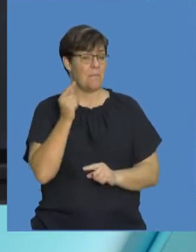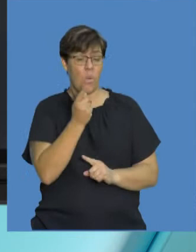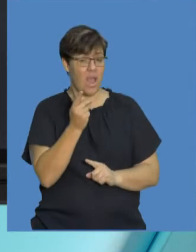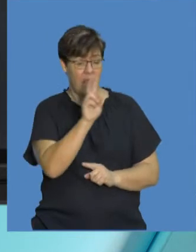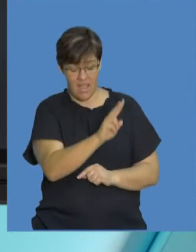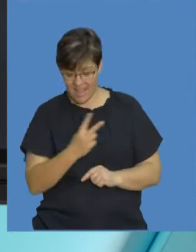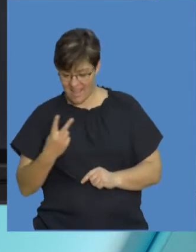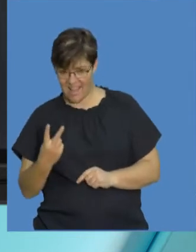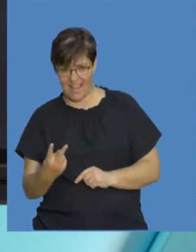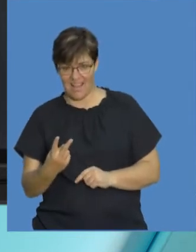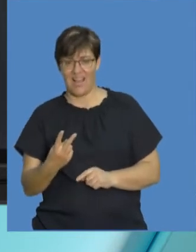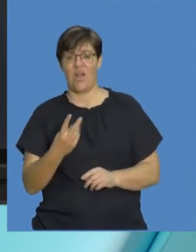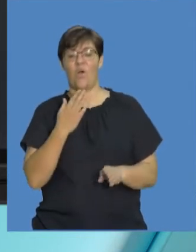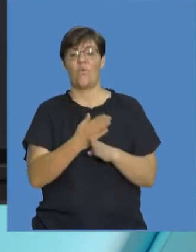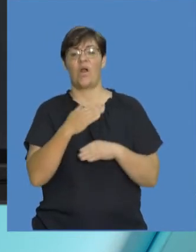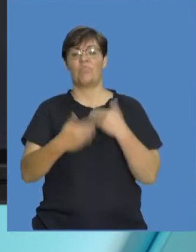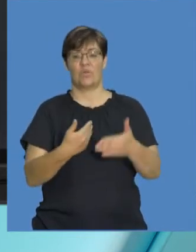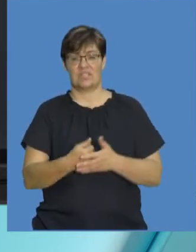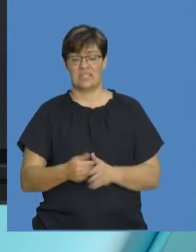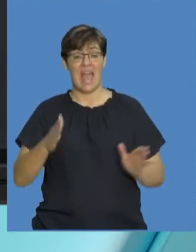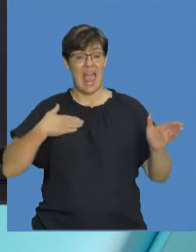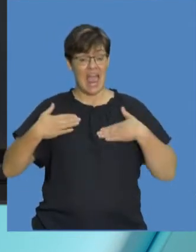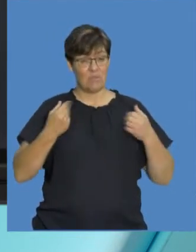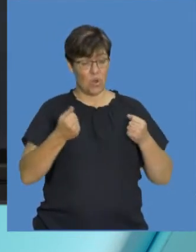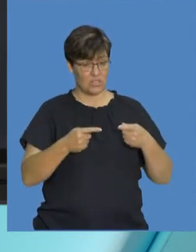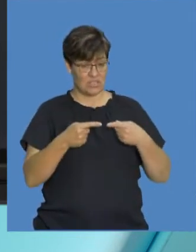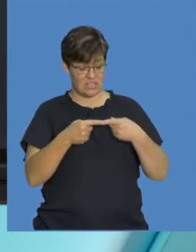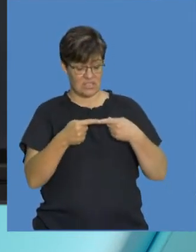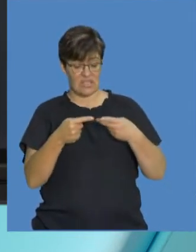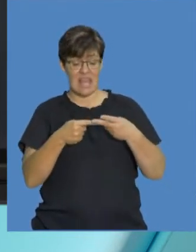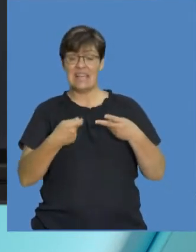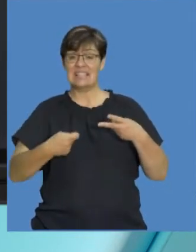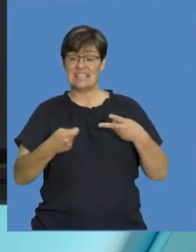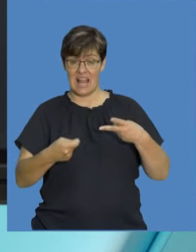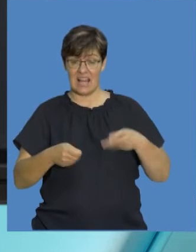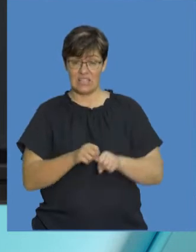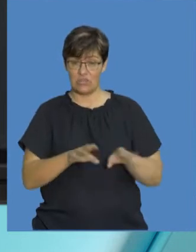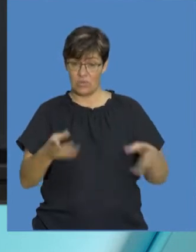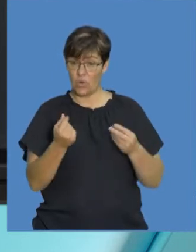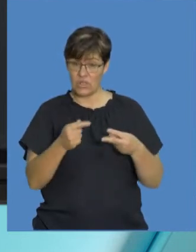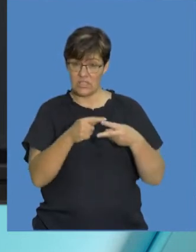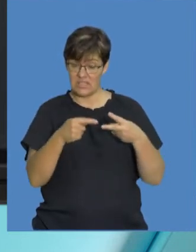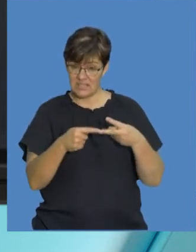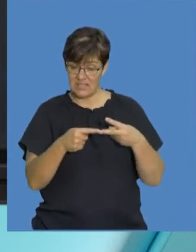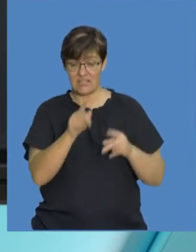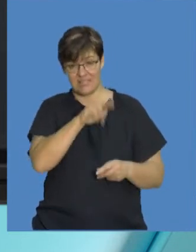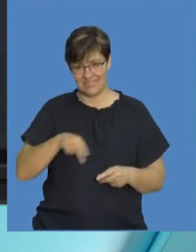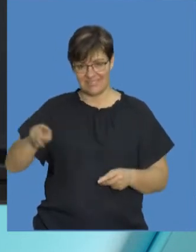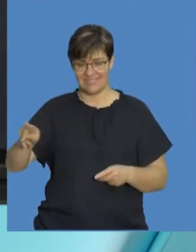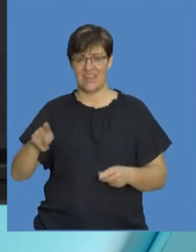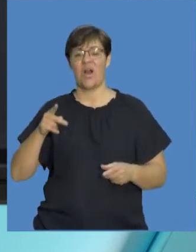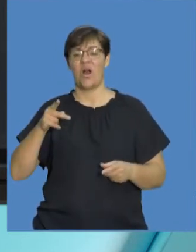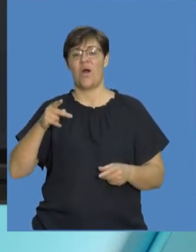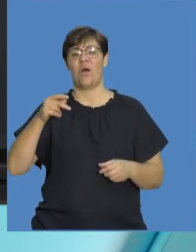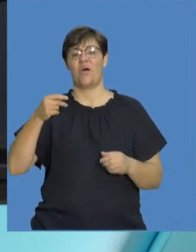went into your work in process, and your admin cost and your selling and distribution cost went